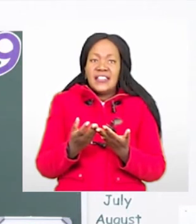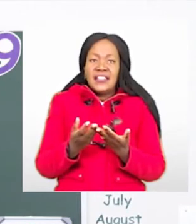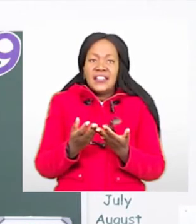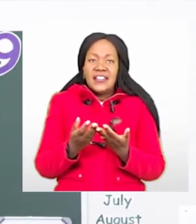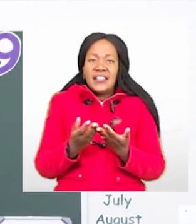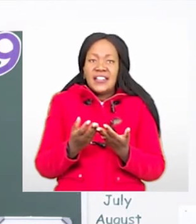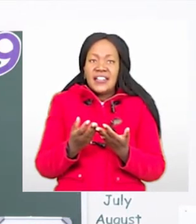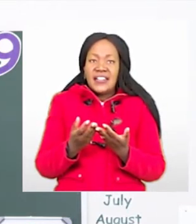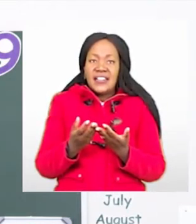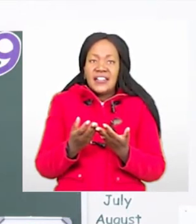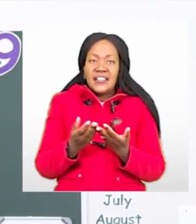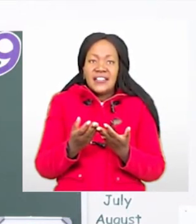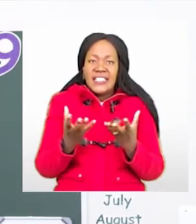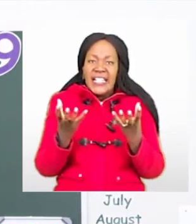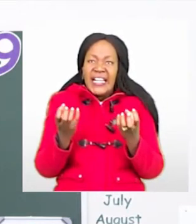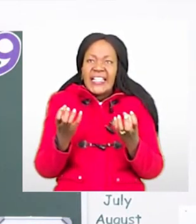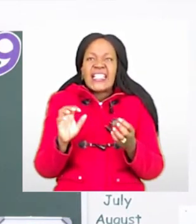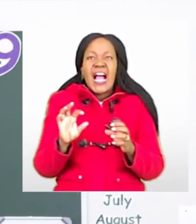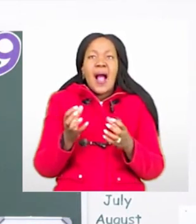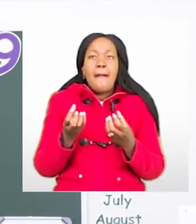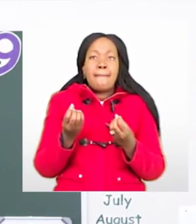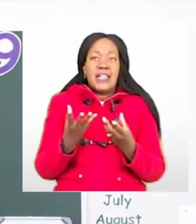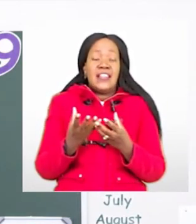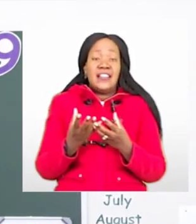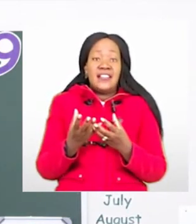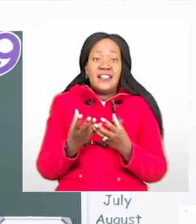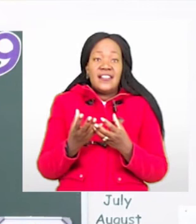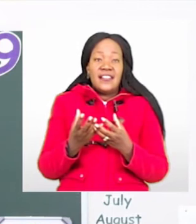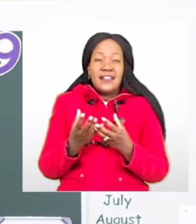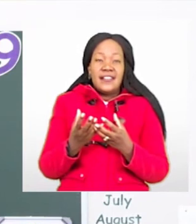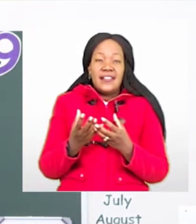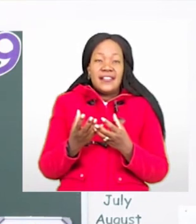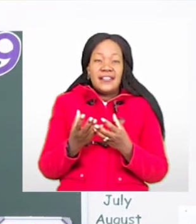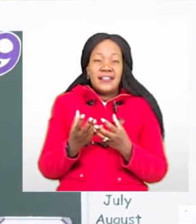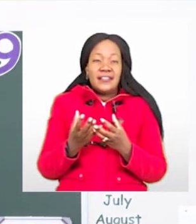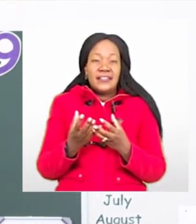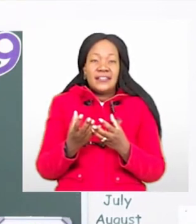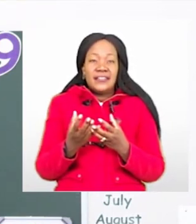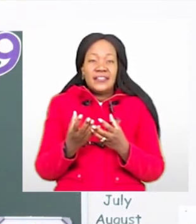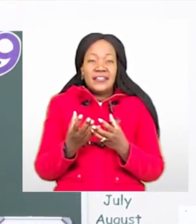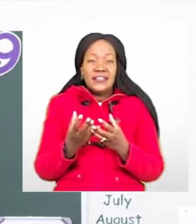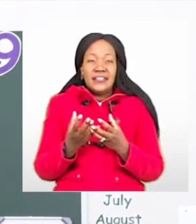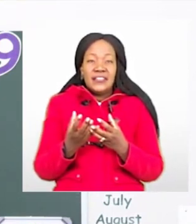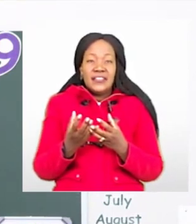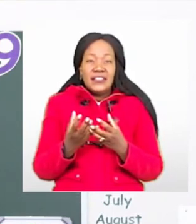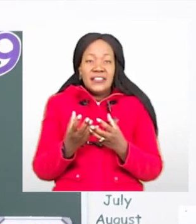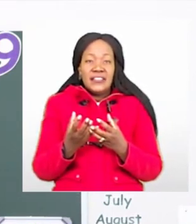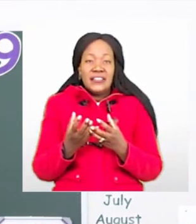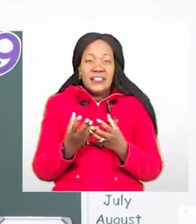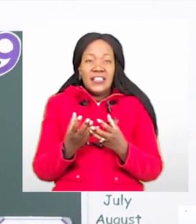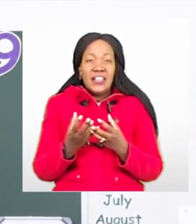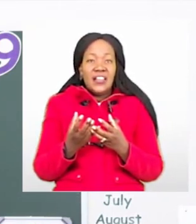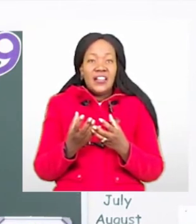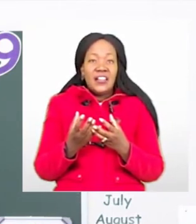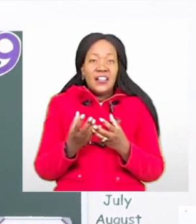Mother Goose still needs to lay in order to make 7. Let me see how many I have